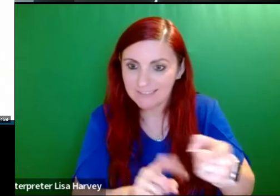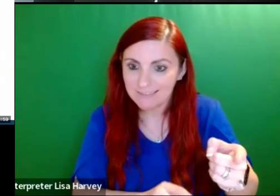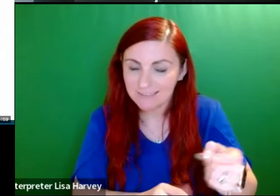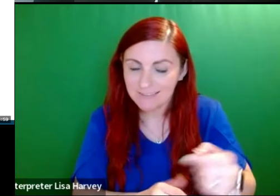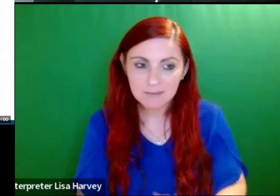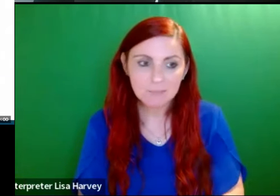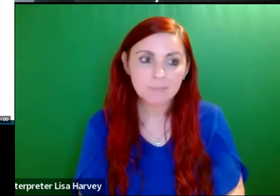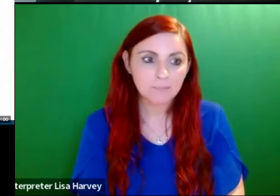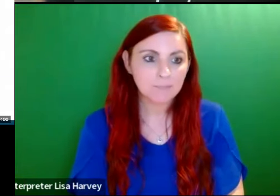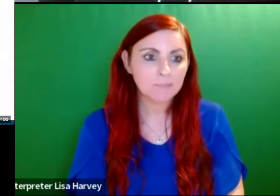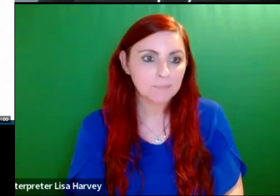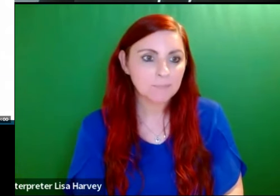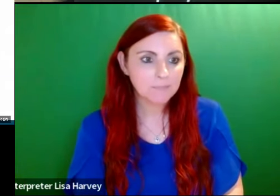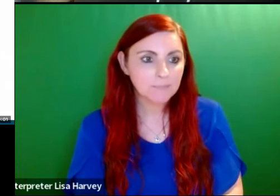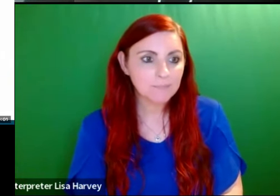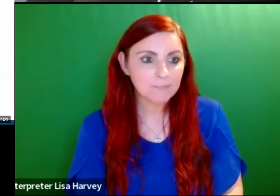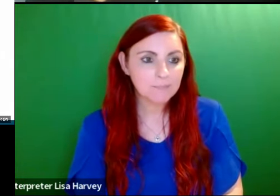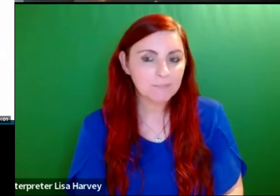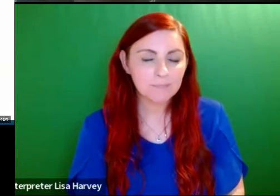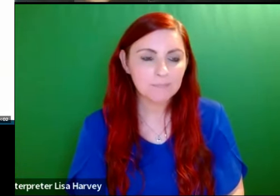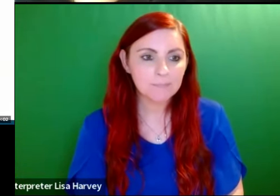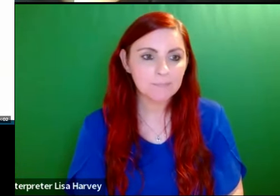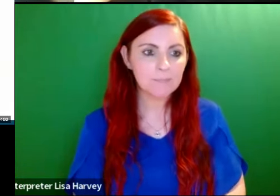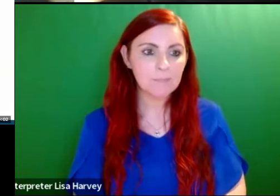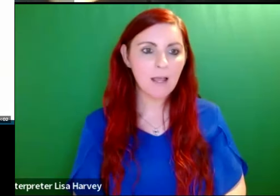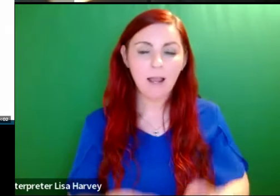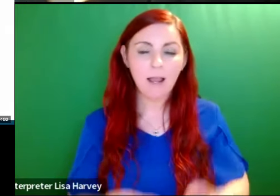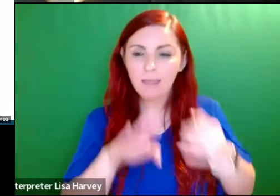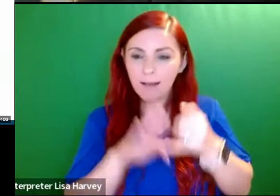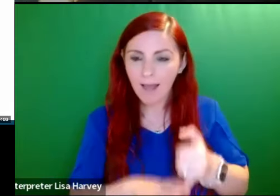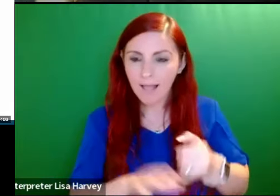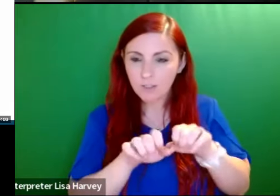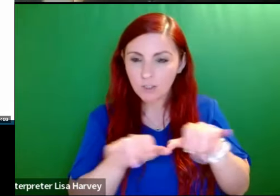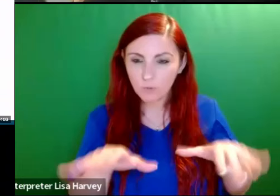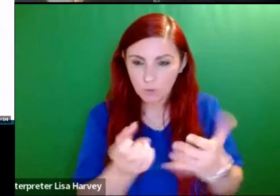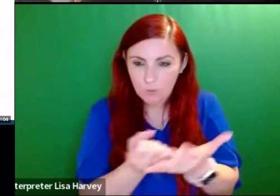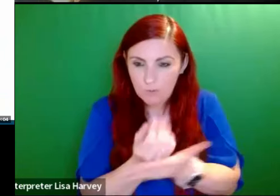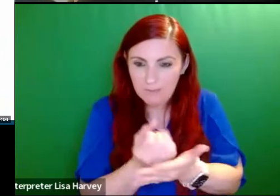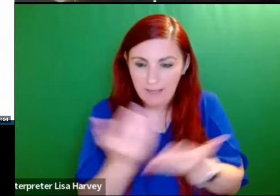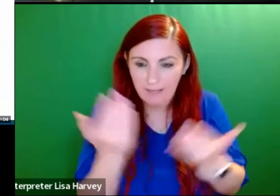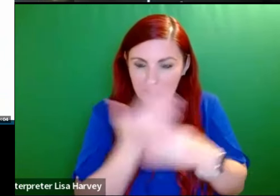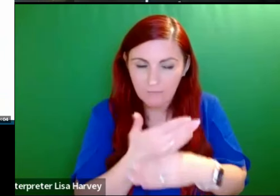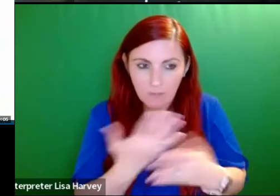on. Okay, so the last distribution that I have to go through is